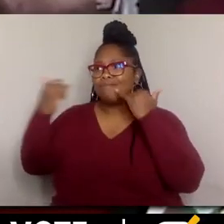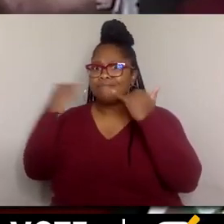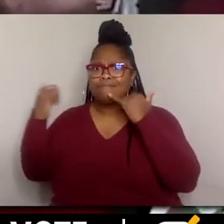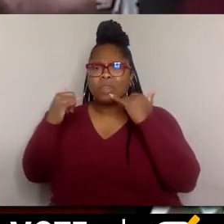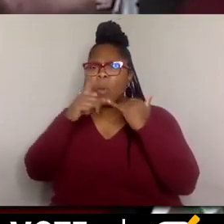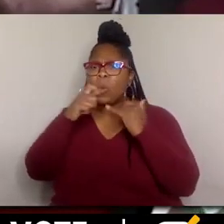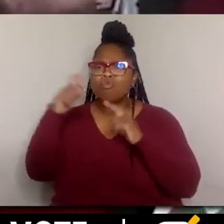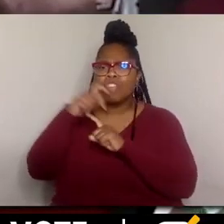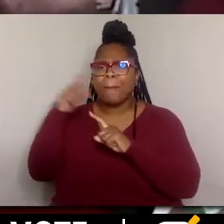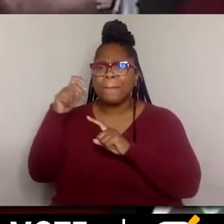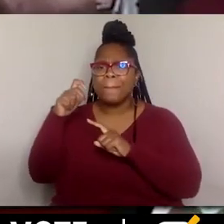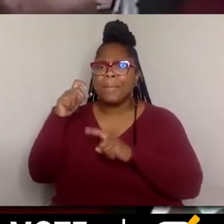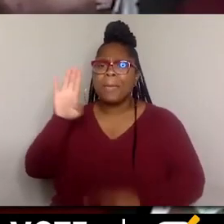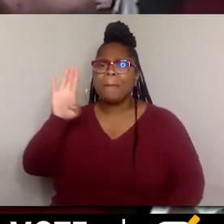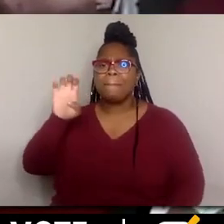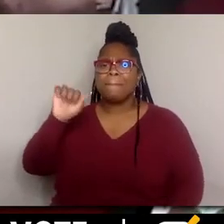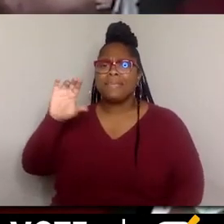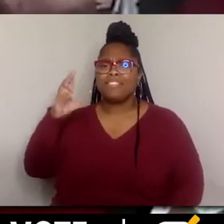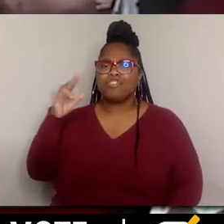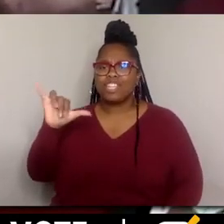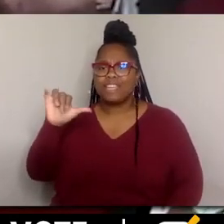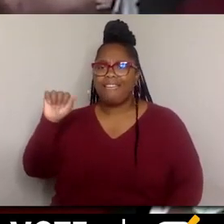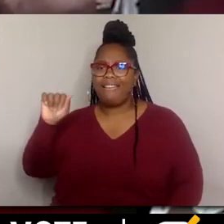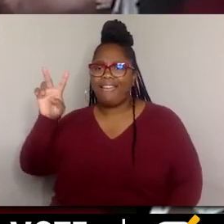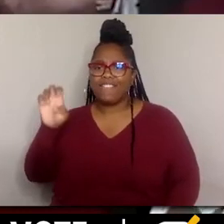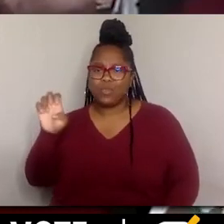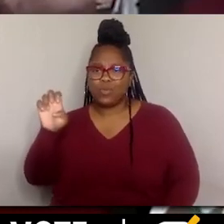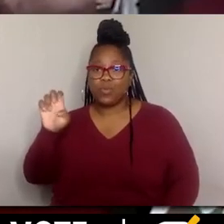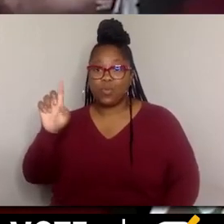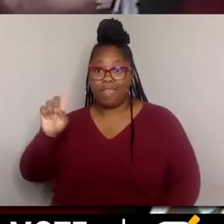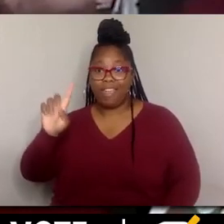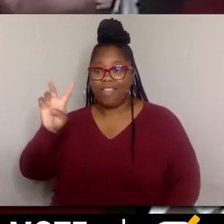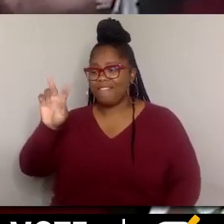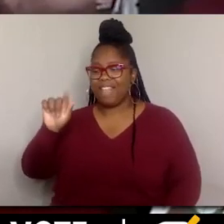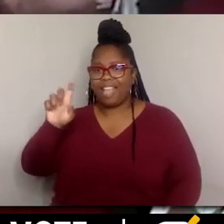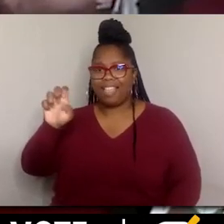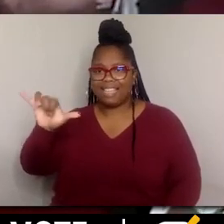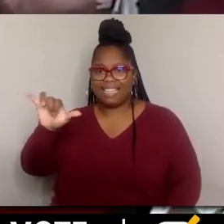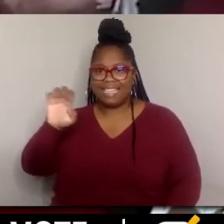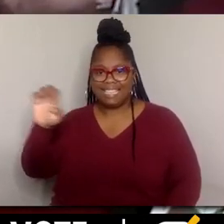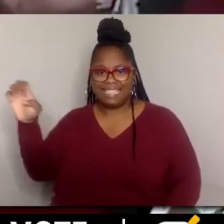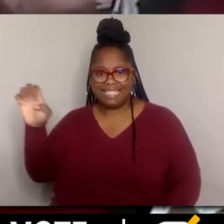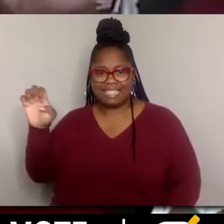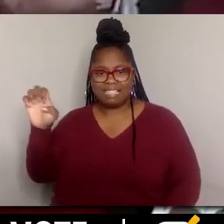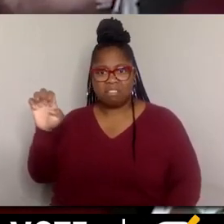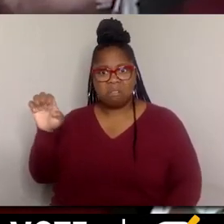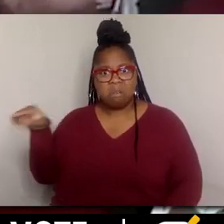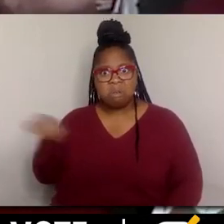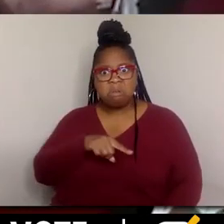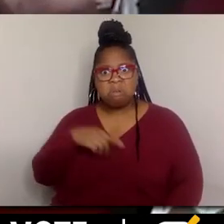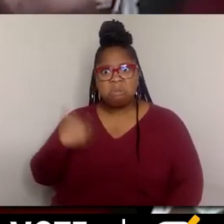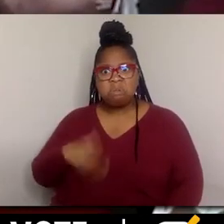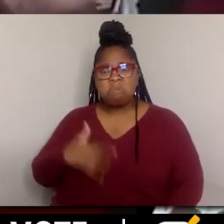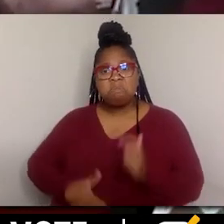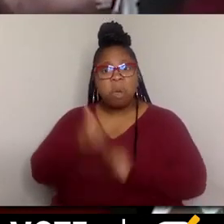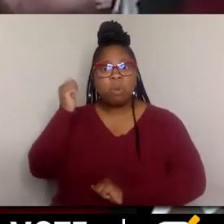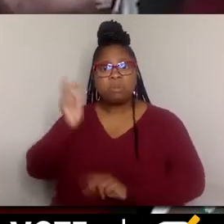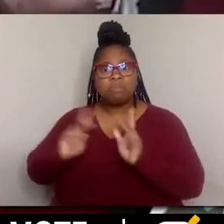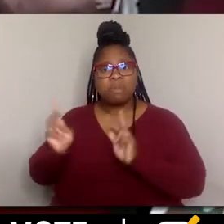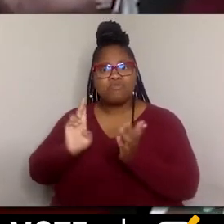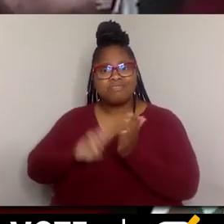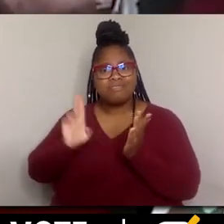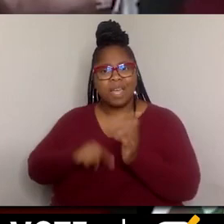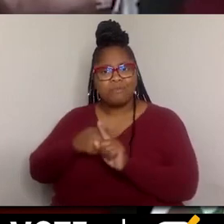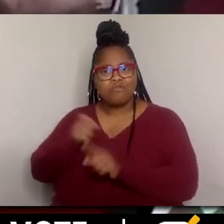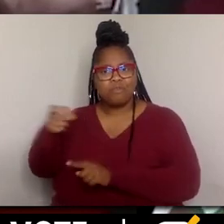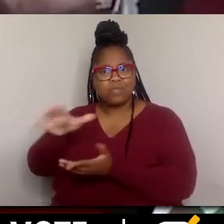to the team at Beachy Avenue in Valley East, who so far have had the most people sign up.